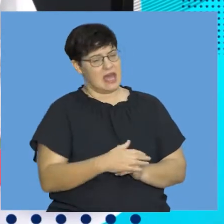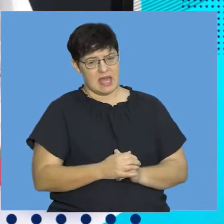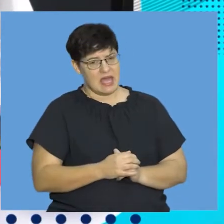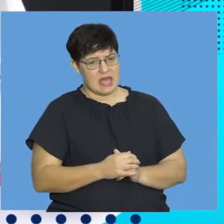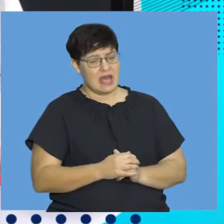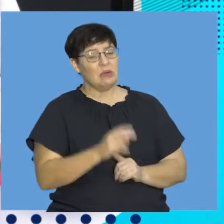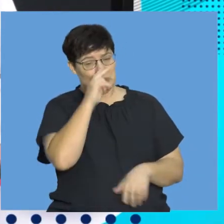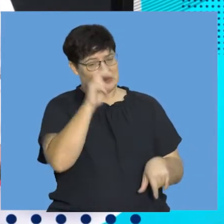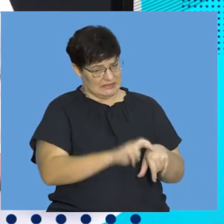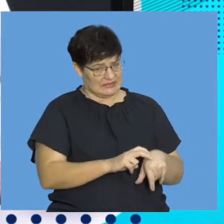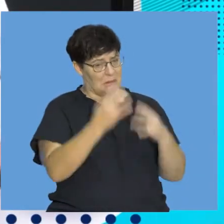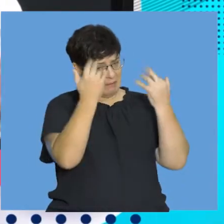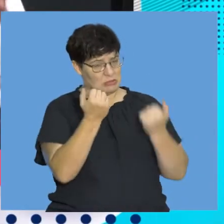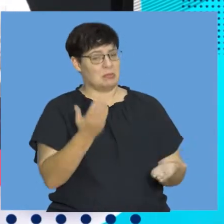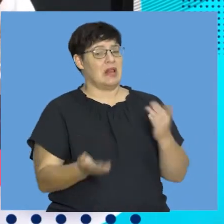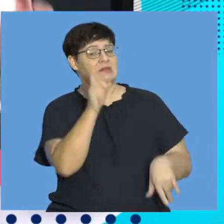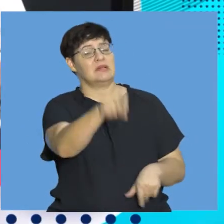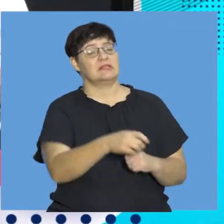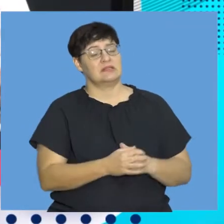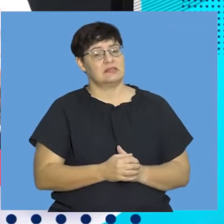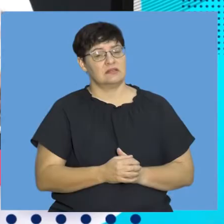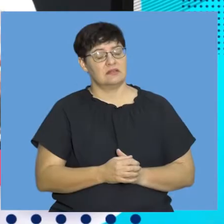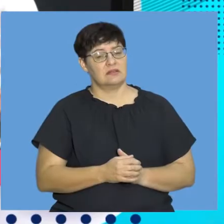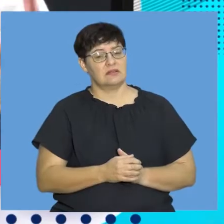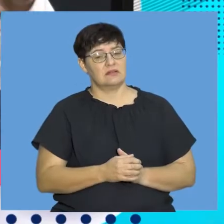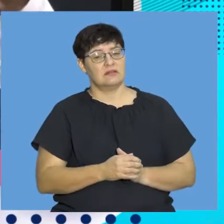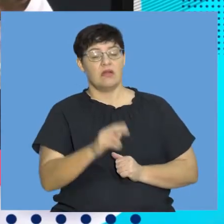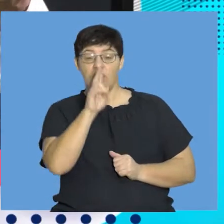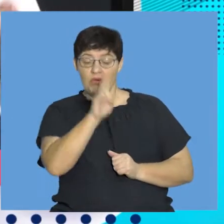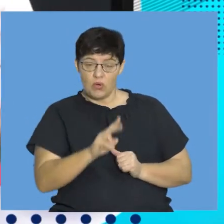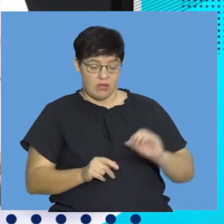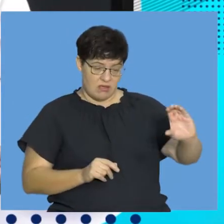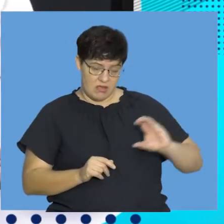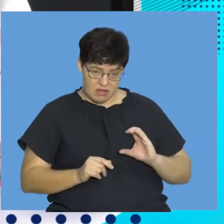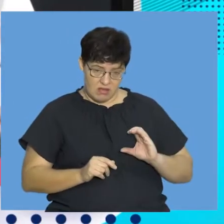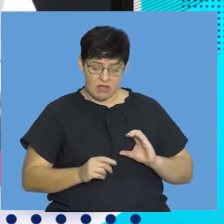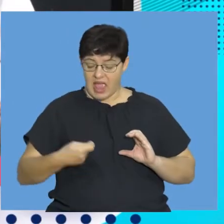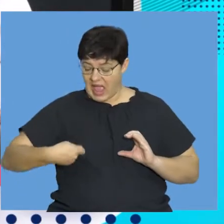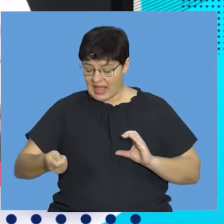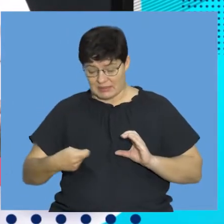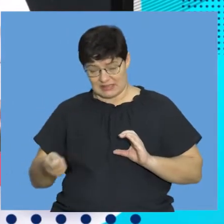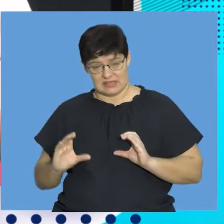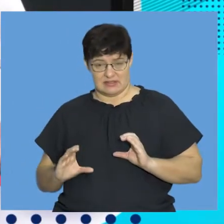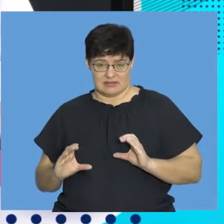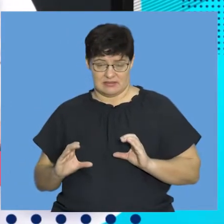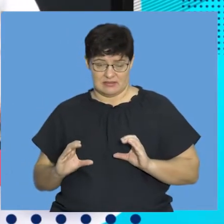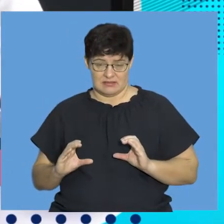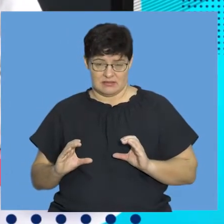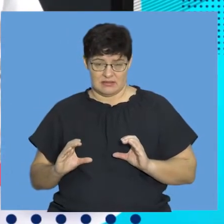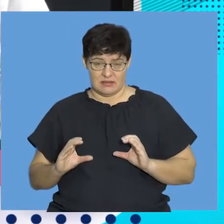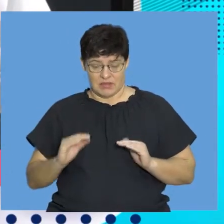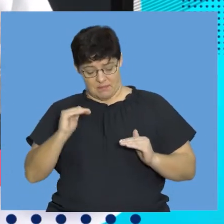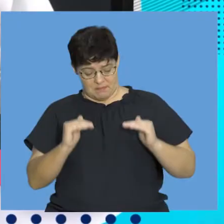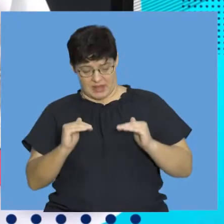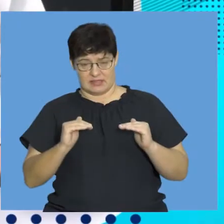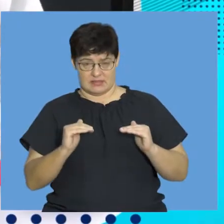to balance the budget. Meaning, look at your revenue, look at your receipts, look at your payments, and